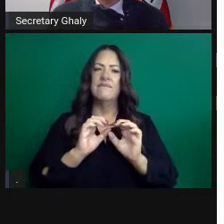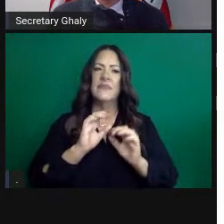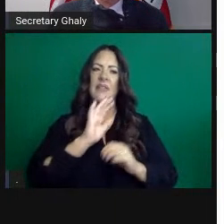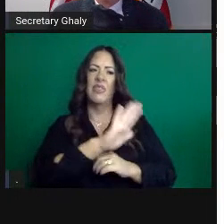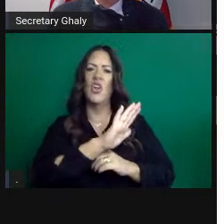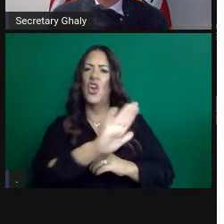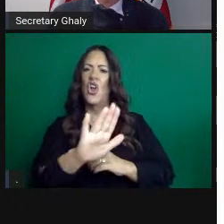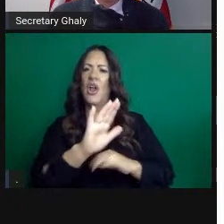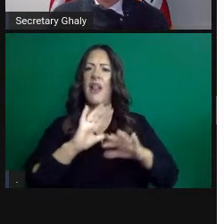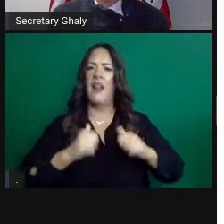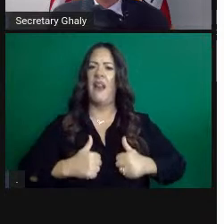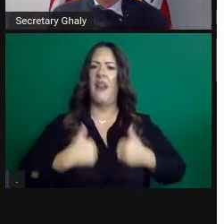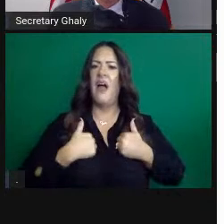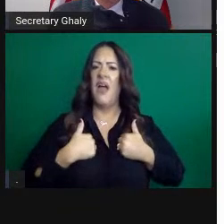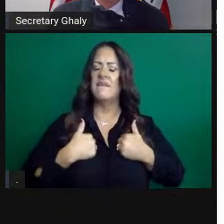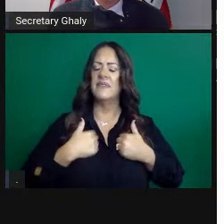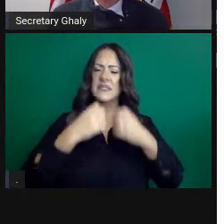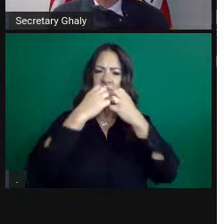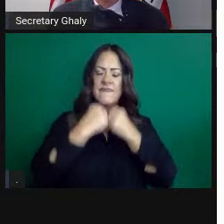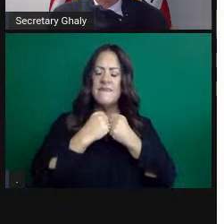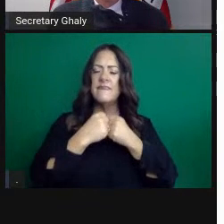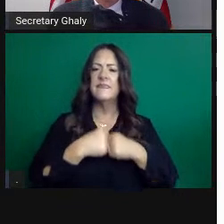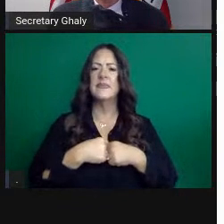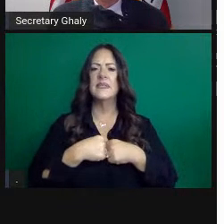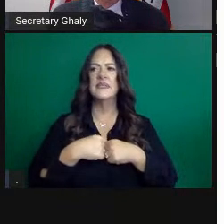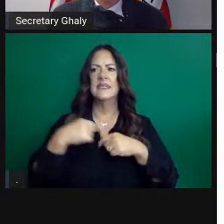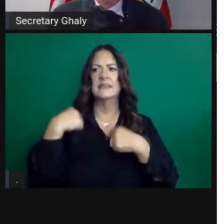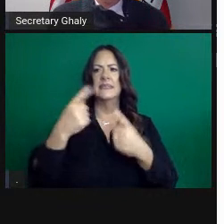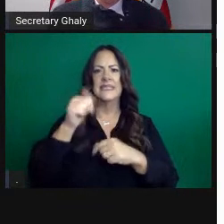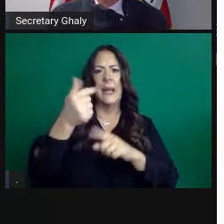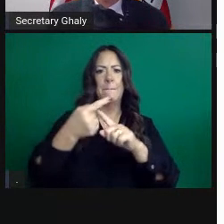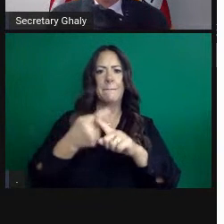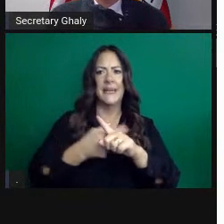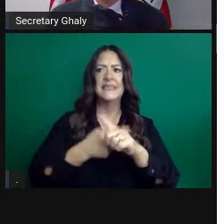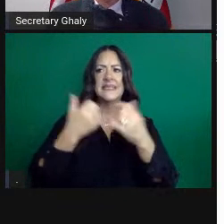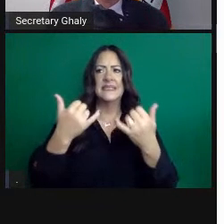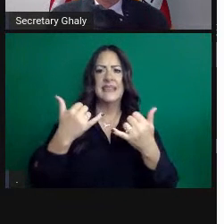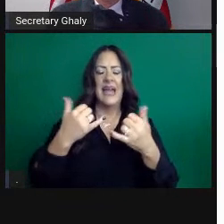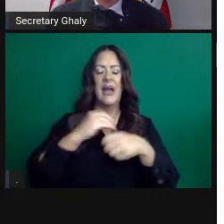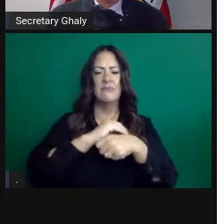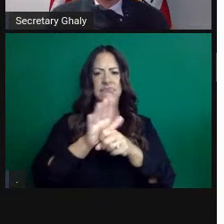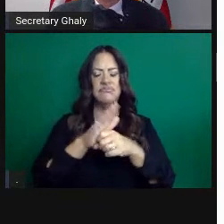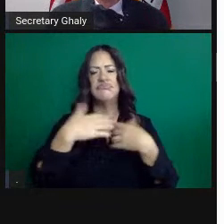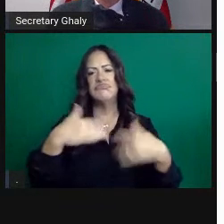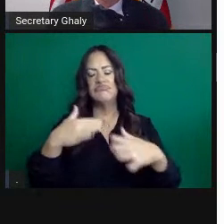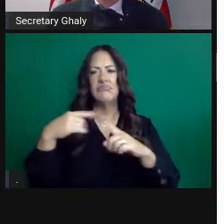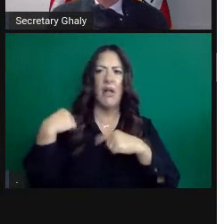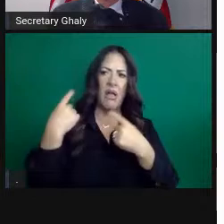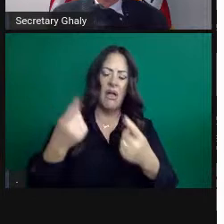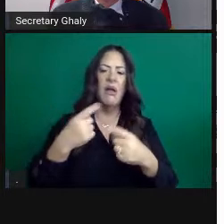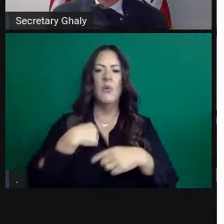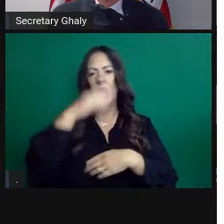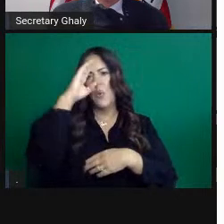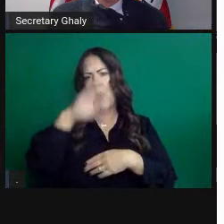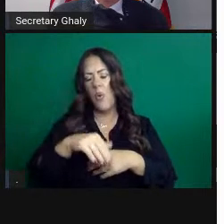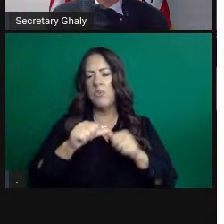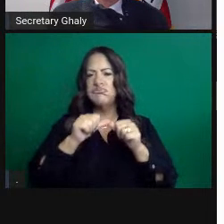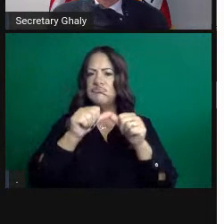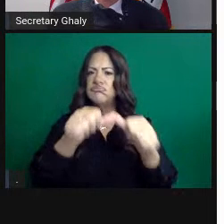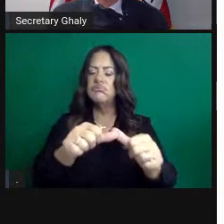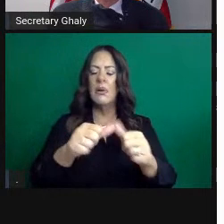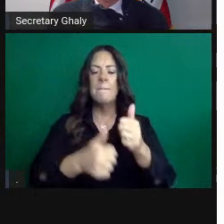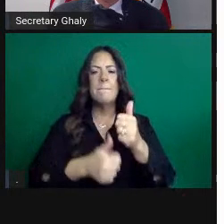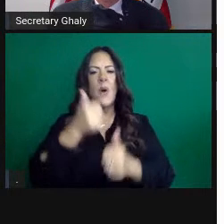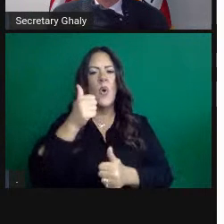unprecedented, greater than 10-month COVID response. We know that at that time and throughout, older